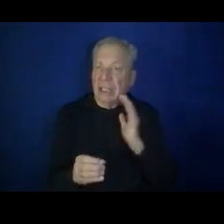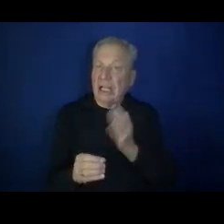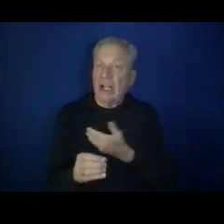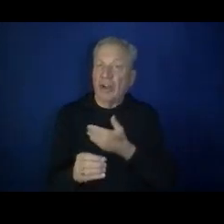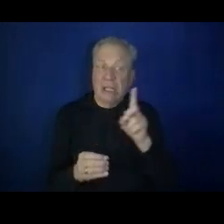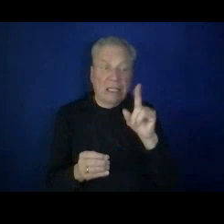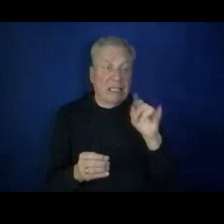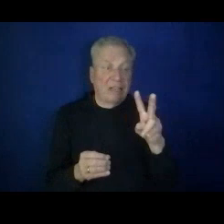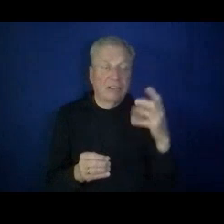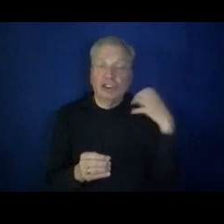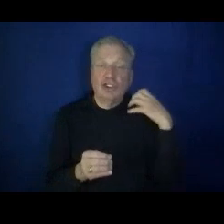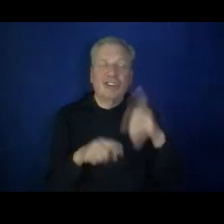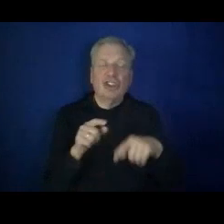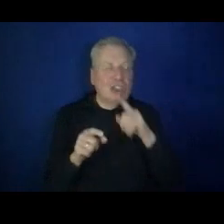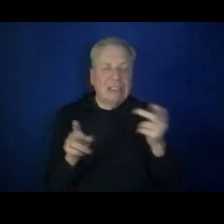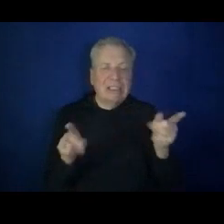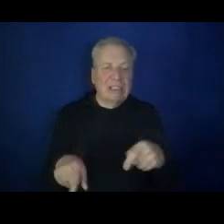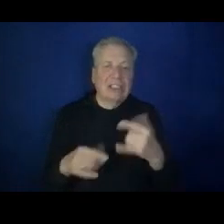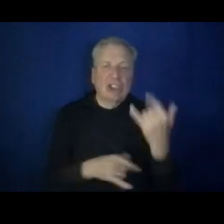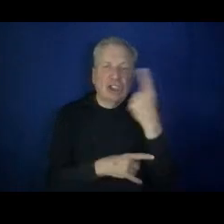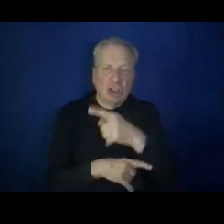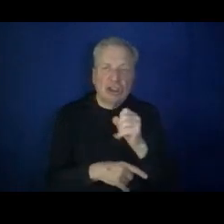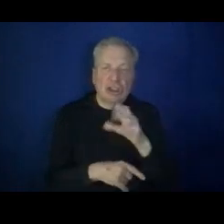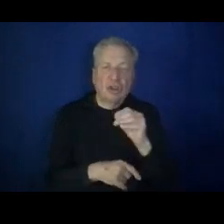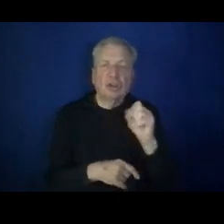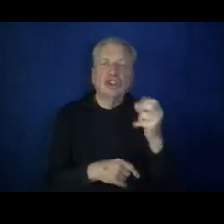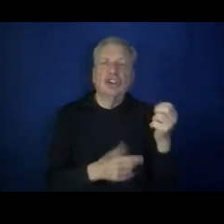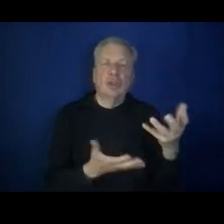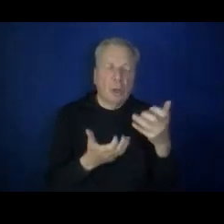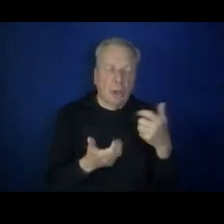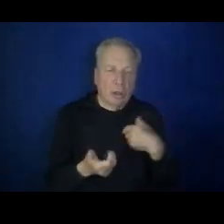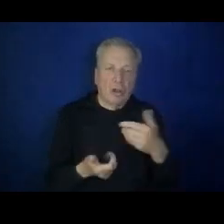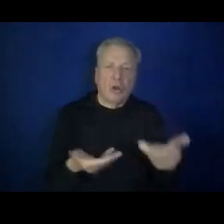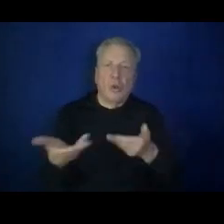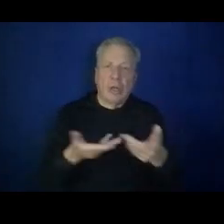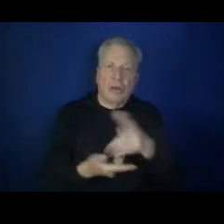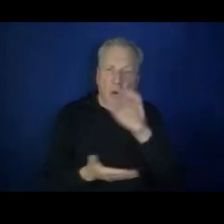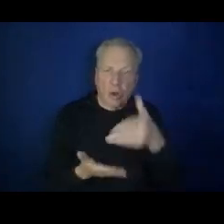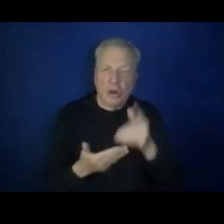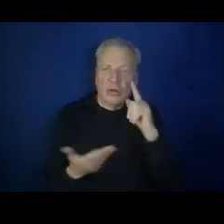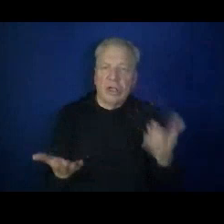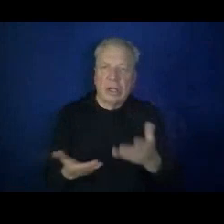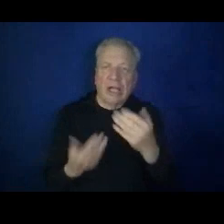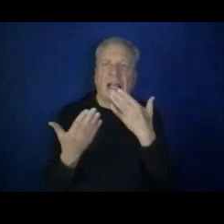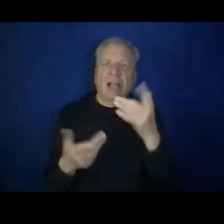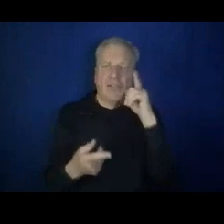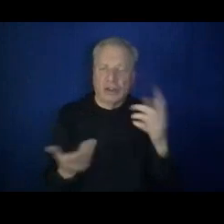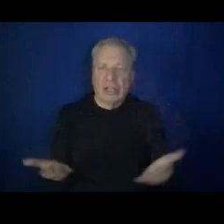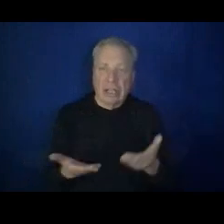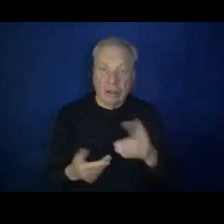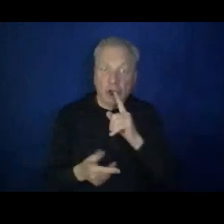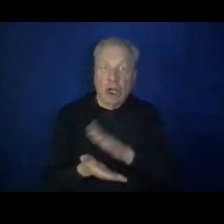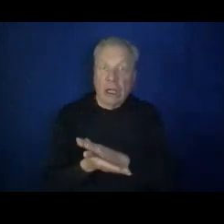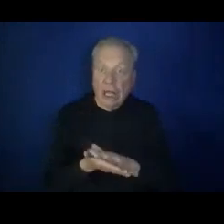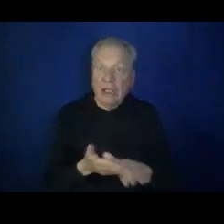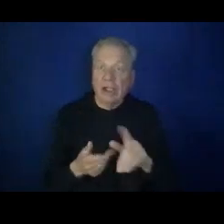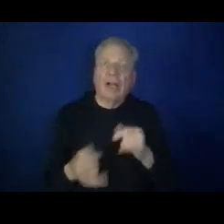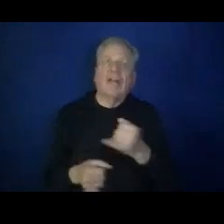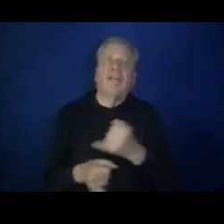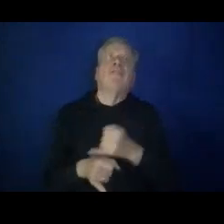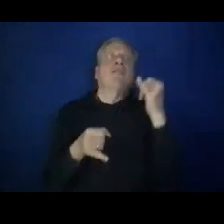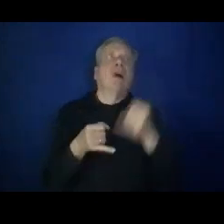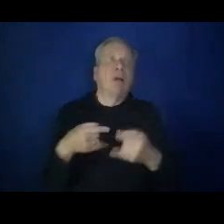was unable to make it today, Julie Gregg, be back, but she wanted to welcome all of you here and thank you for being here. It is so nice to finally have